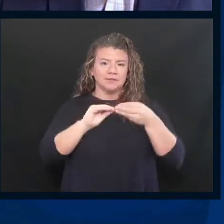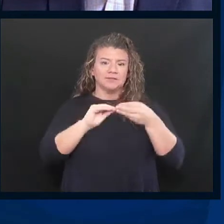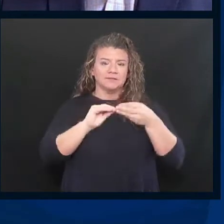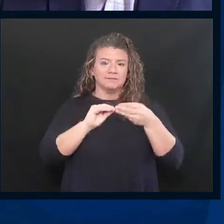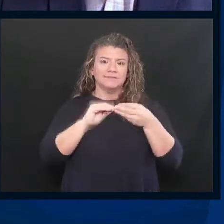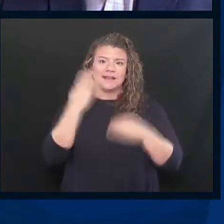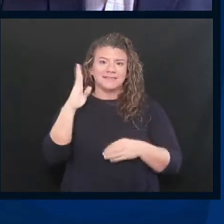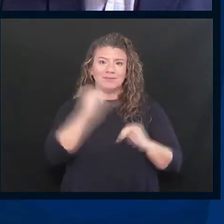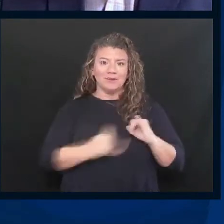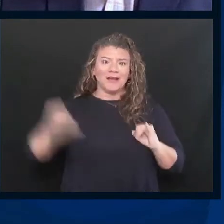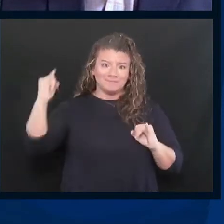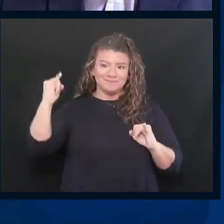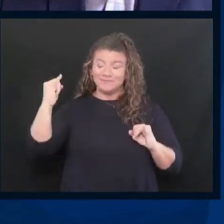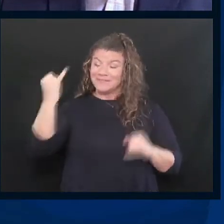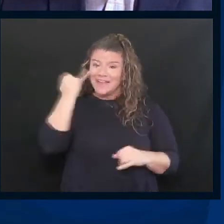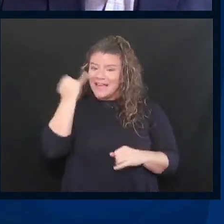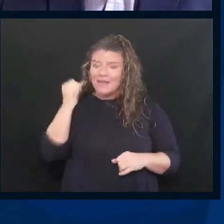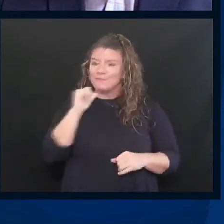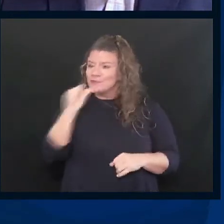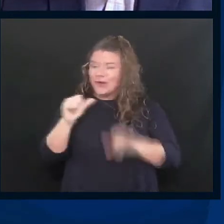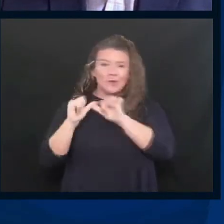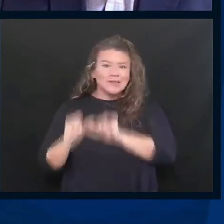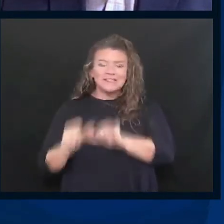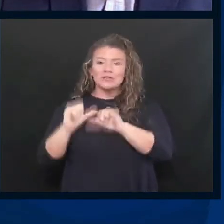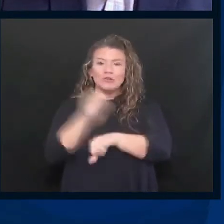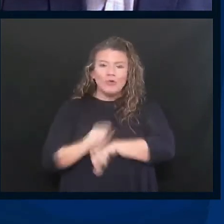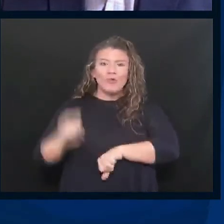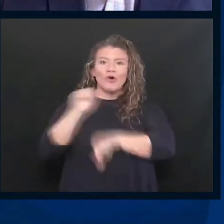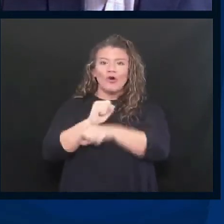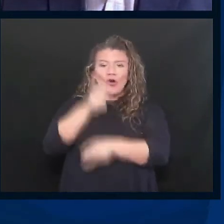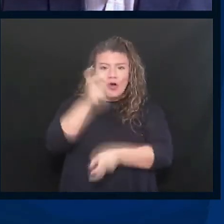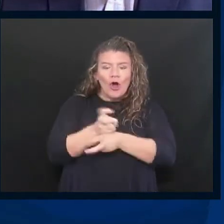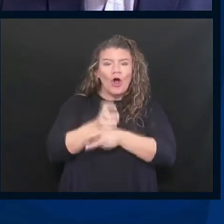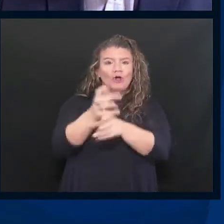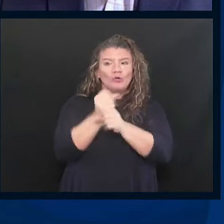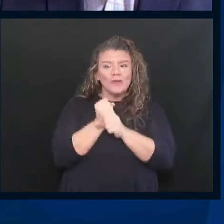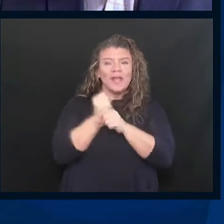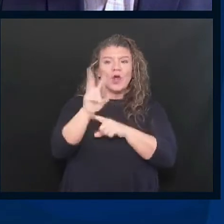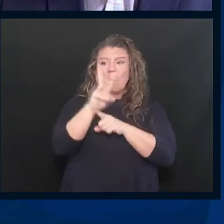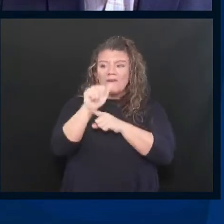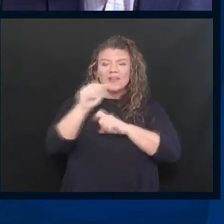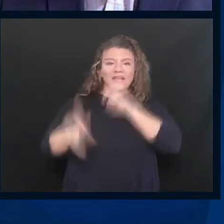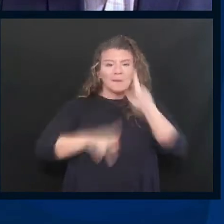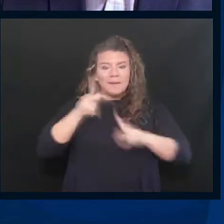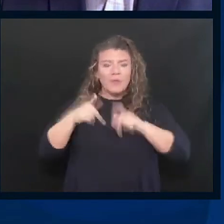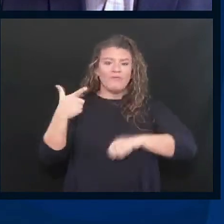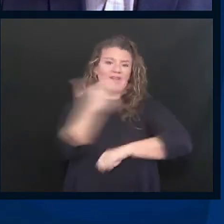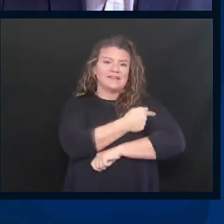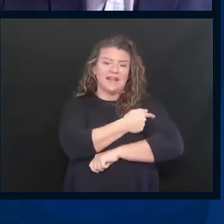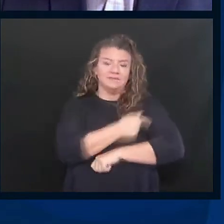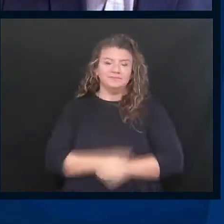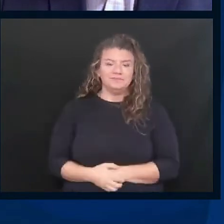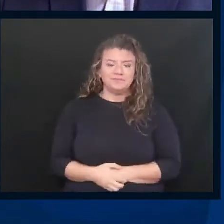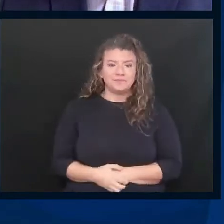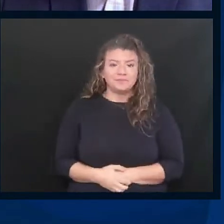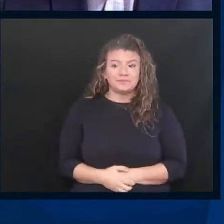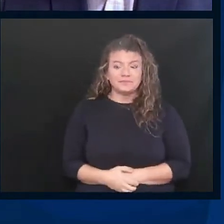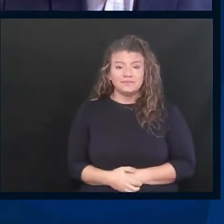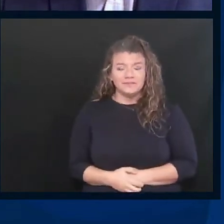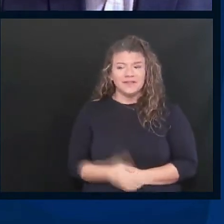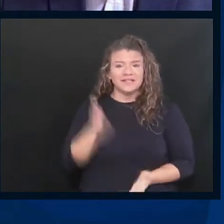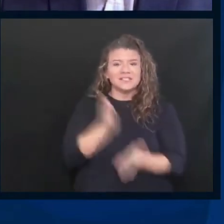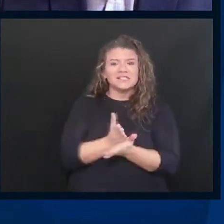that high point. If we don't continue to work hard to get West Virginians vaccinated and blunt